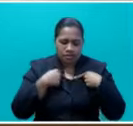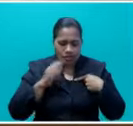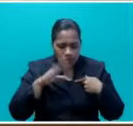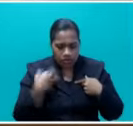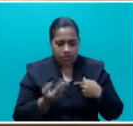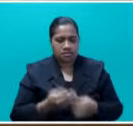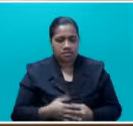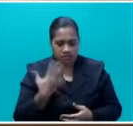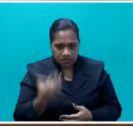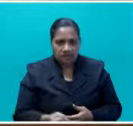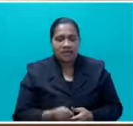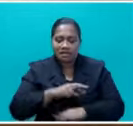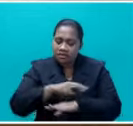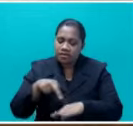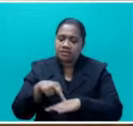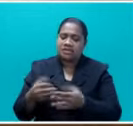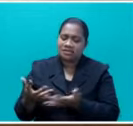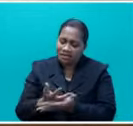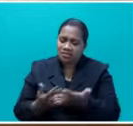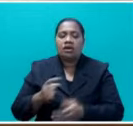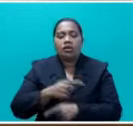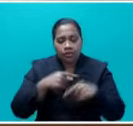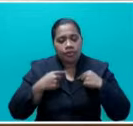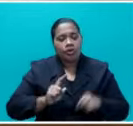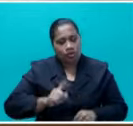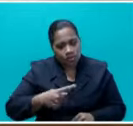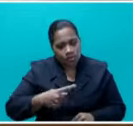regional discussions, and we will continue to make.